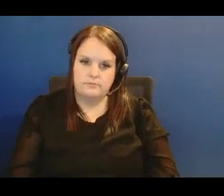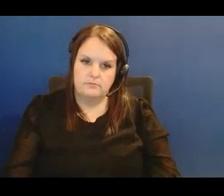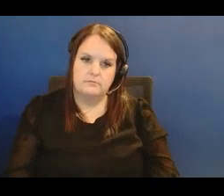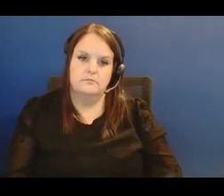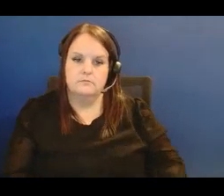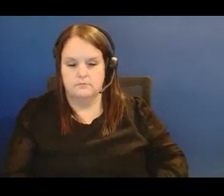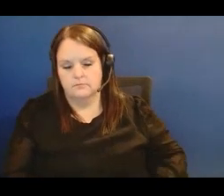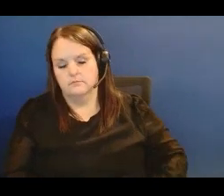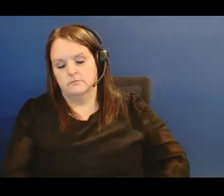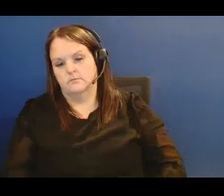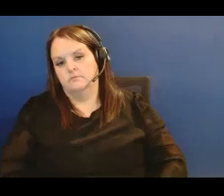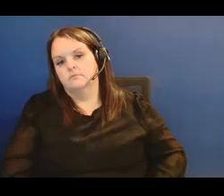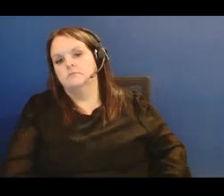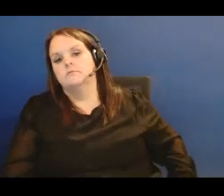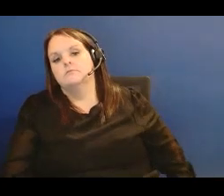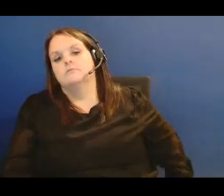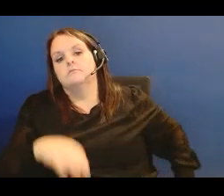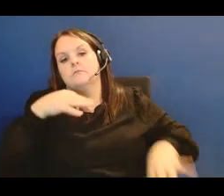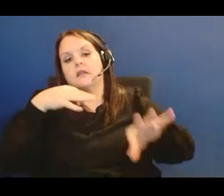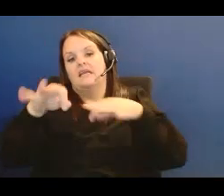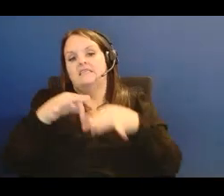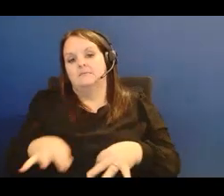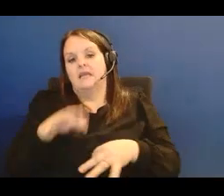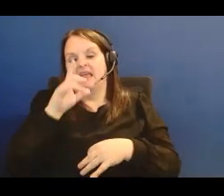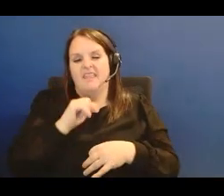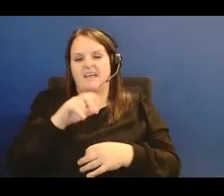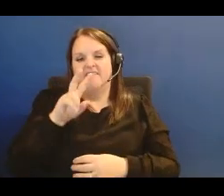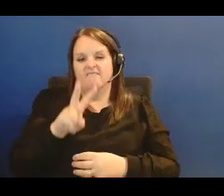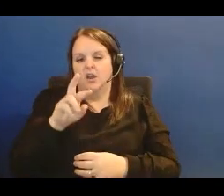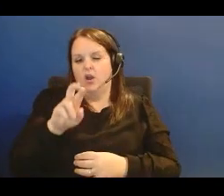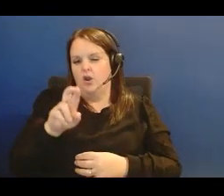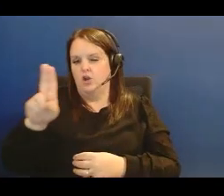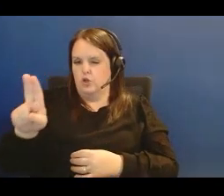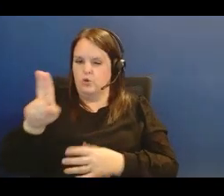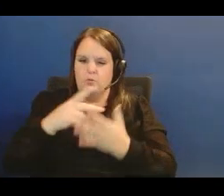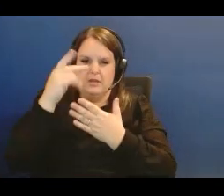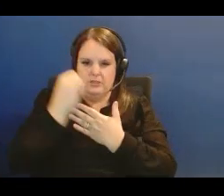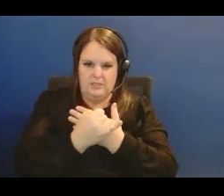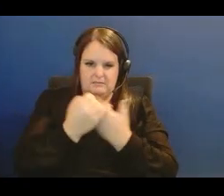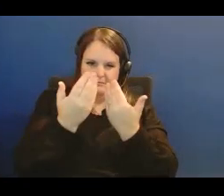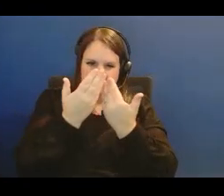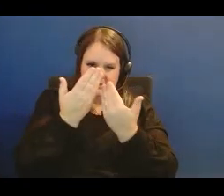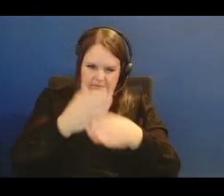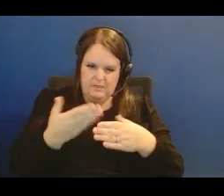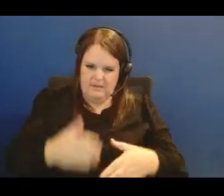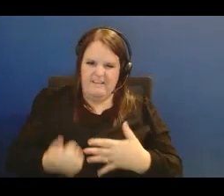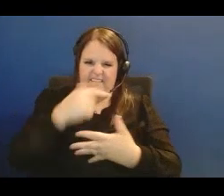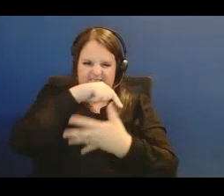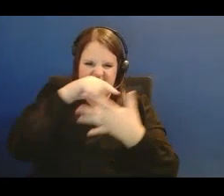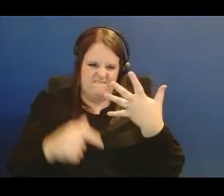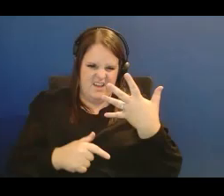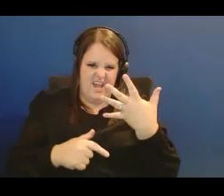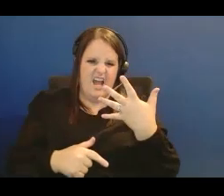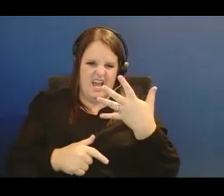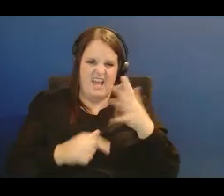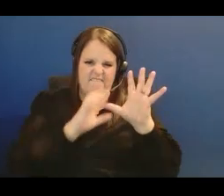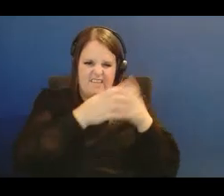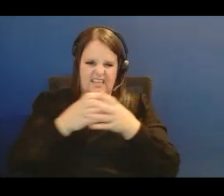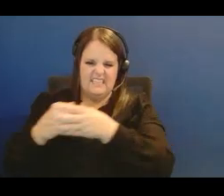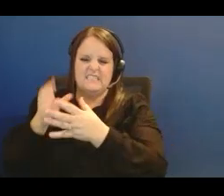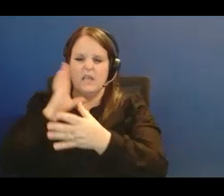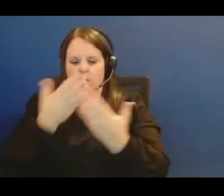actual details of this vulnerable road user project. It is split into 5 phases. These phases do overlap, but